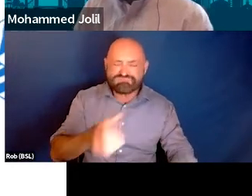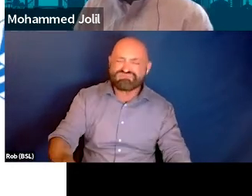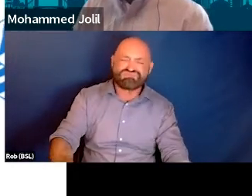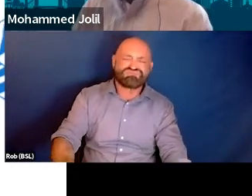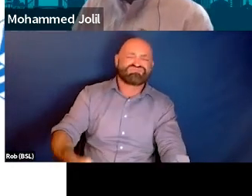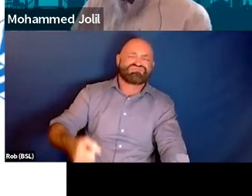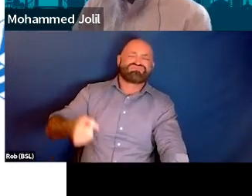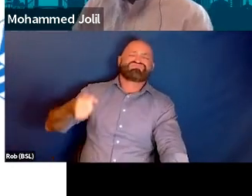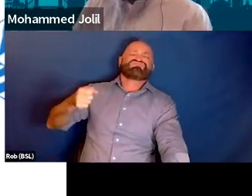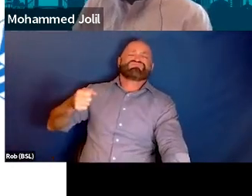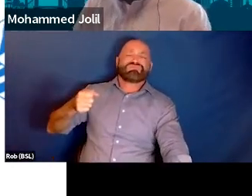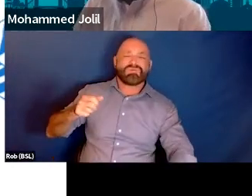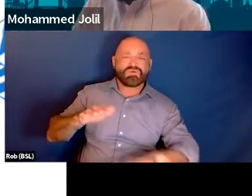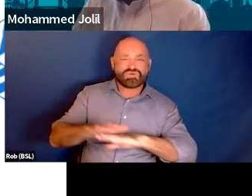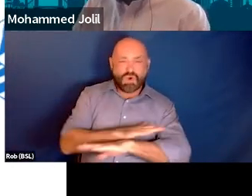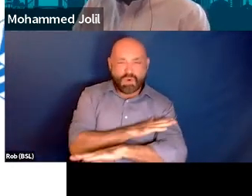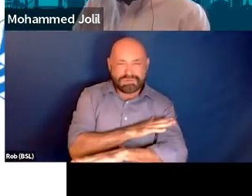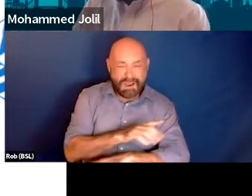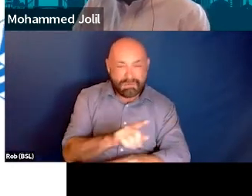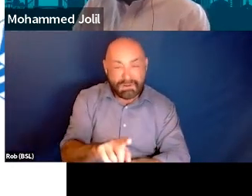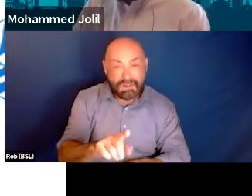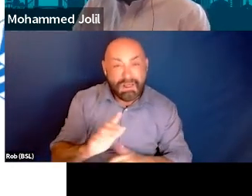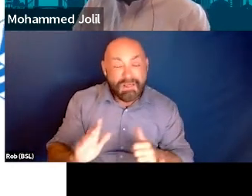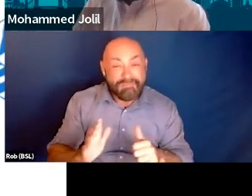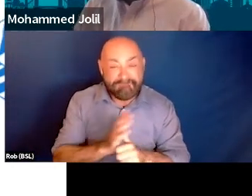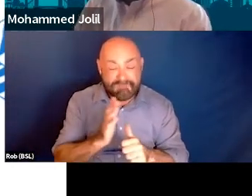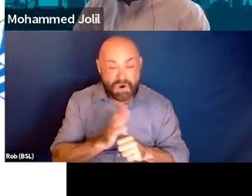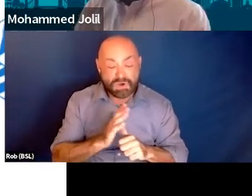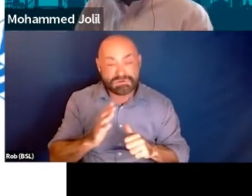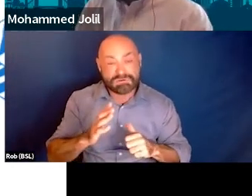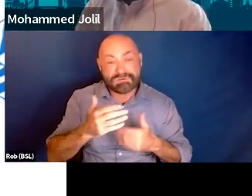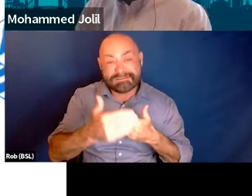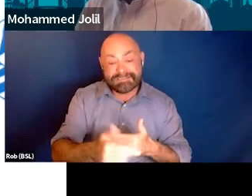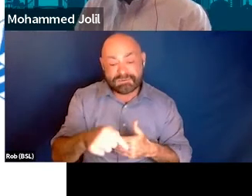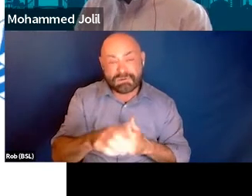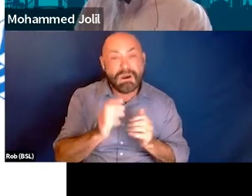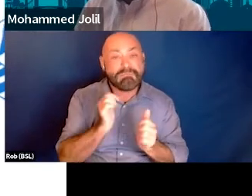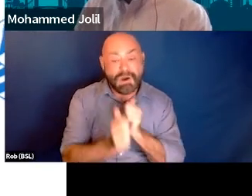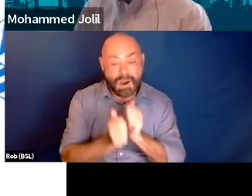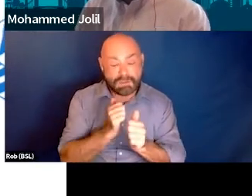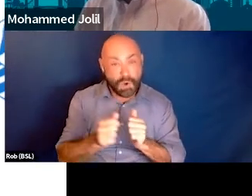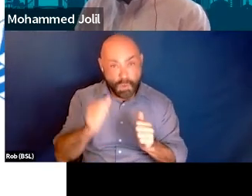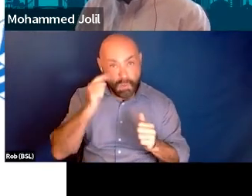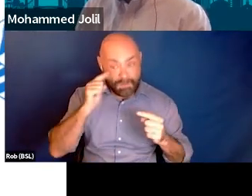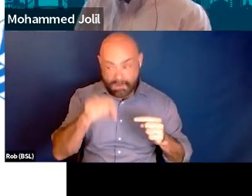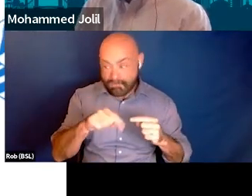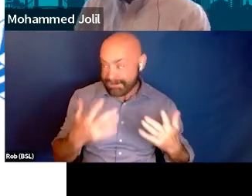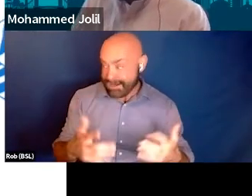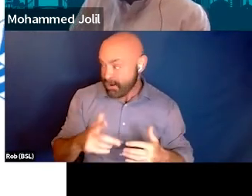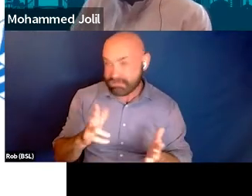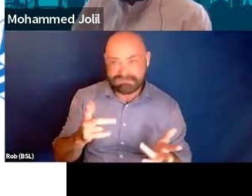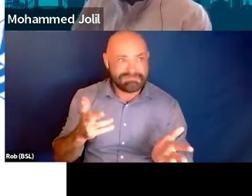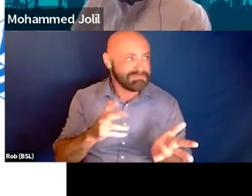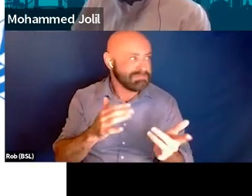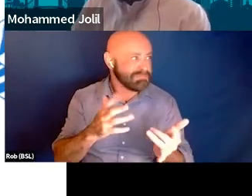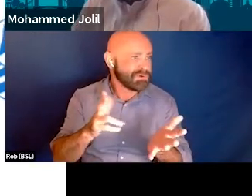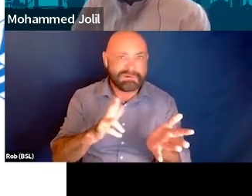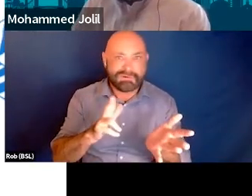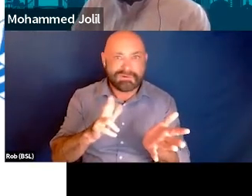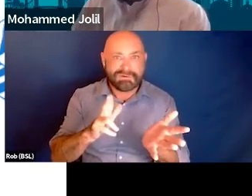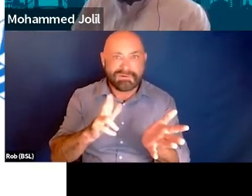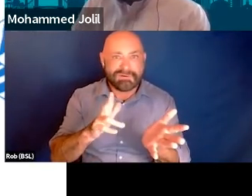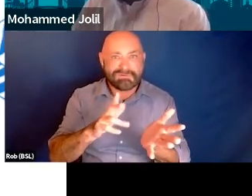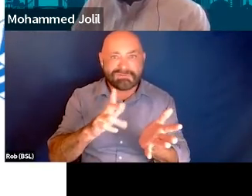because when we started the first session in March, we thought by now we would almost be at the phase where we